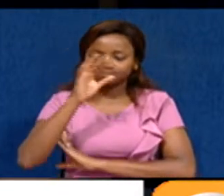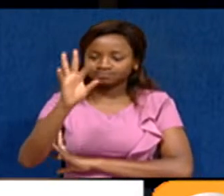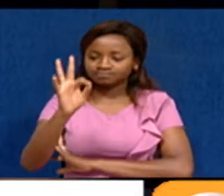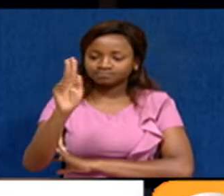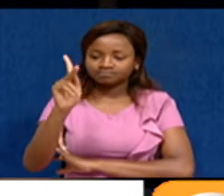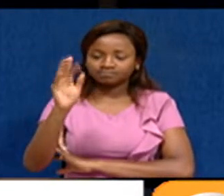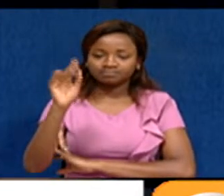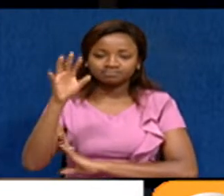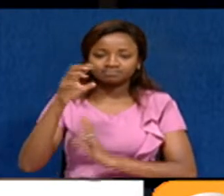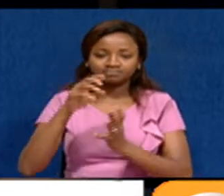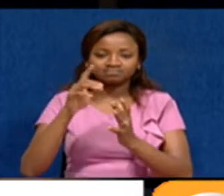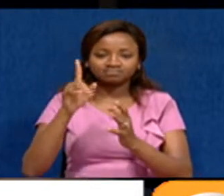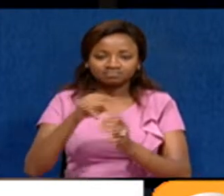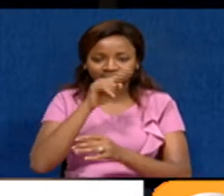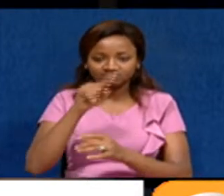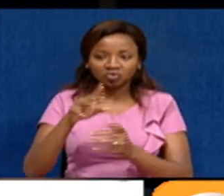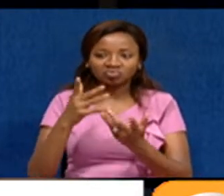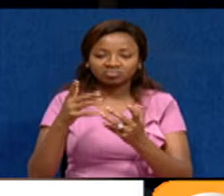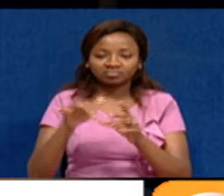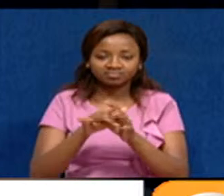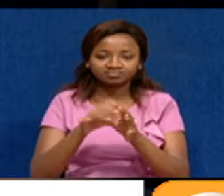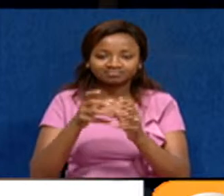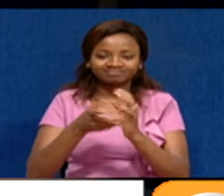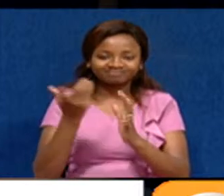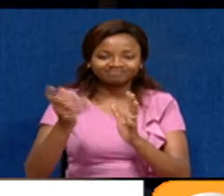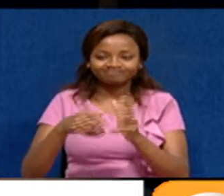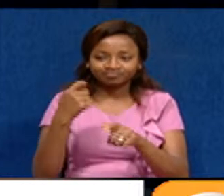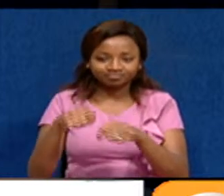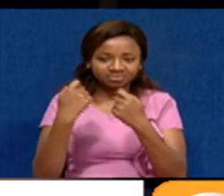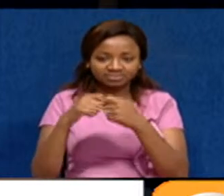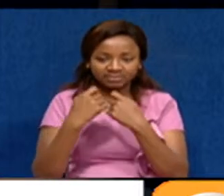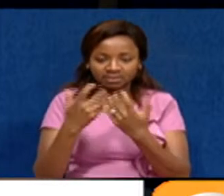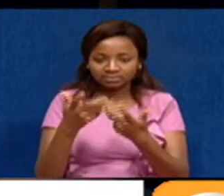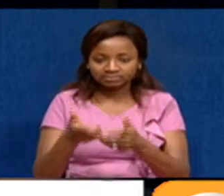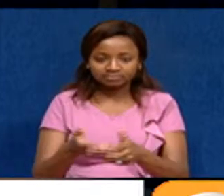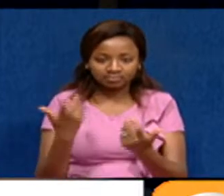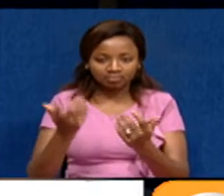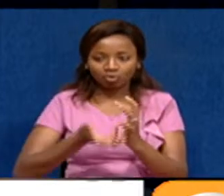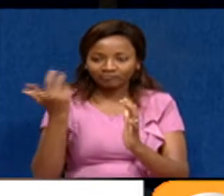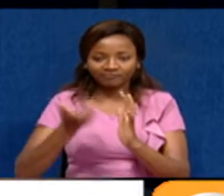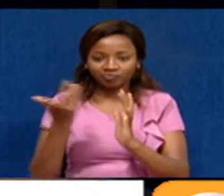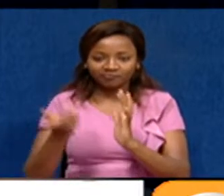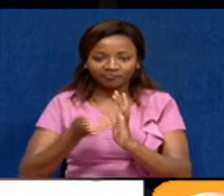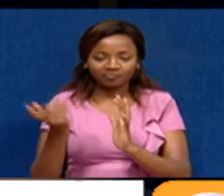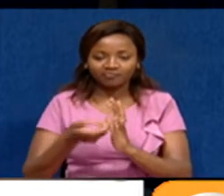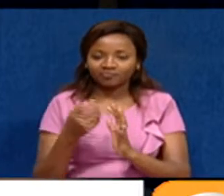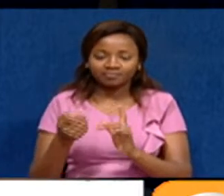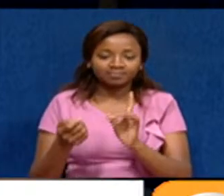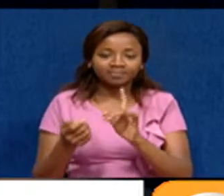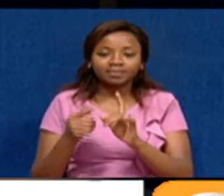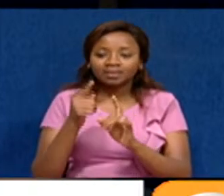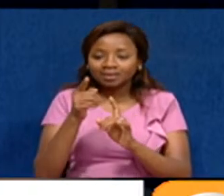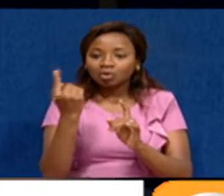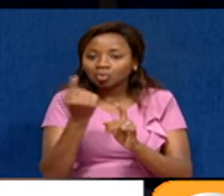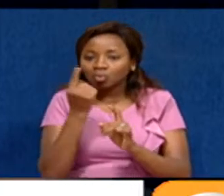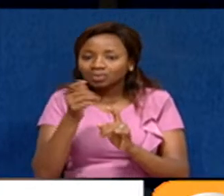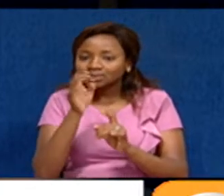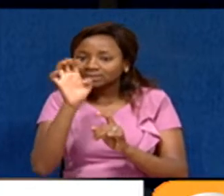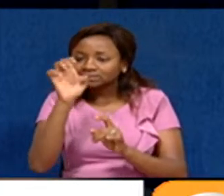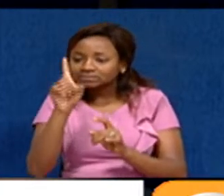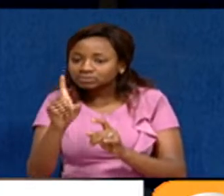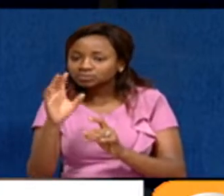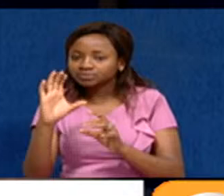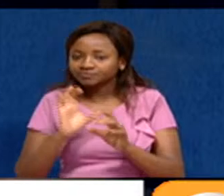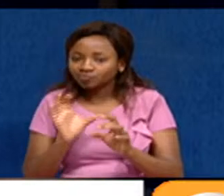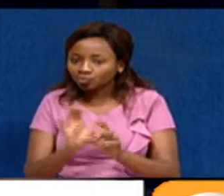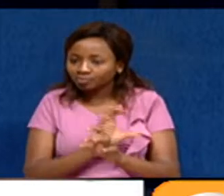No. The organ that was disbanded was the National Executive Committee of FKF.